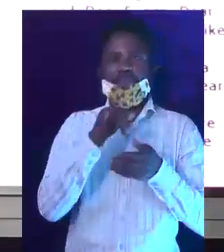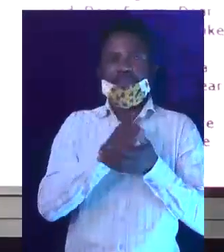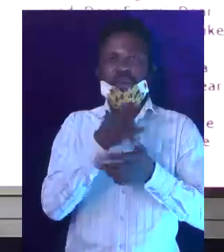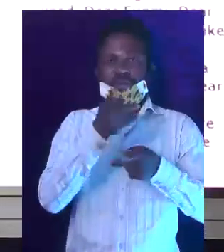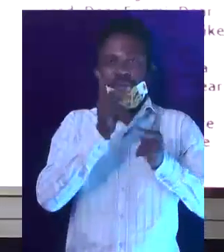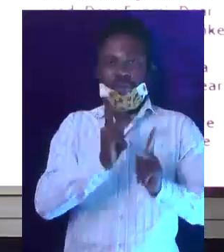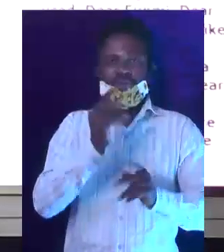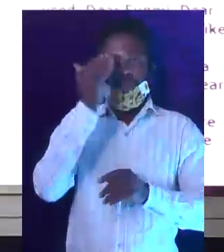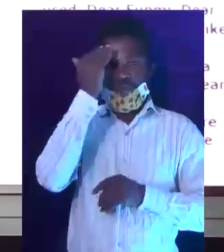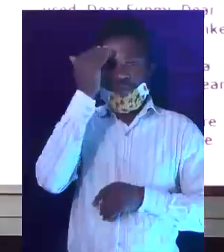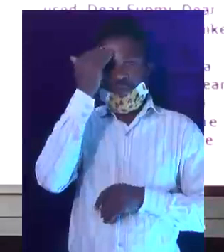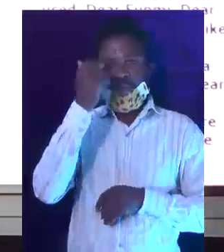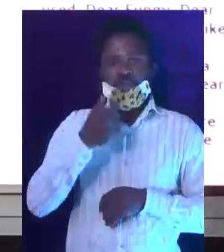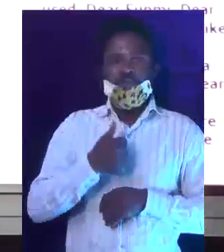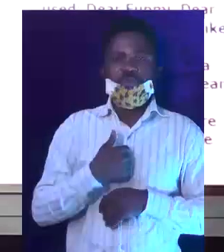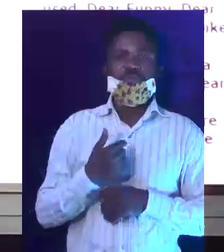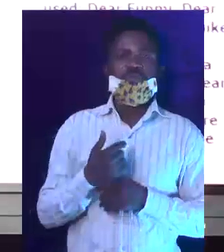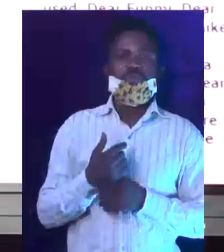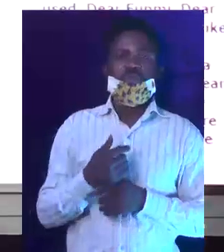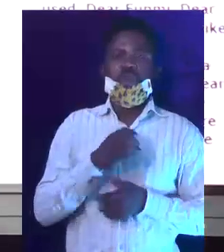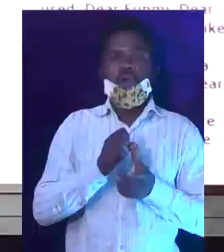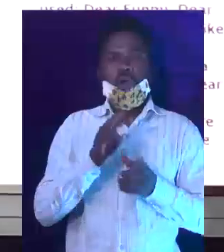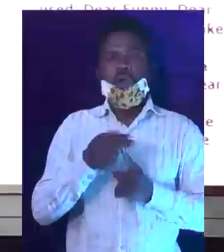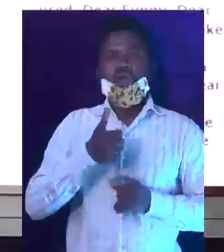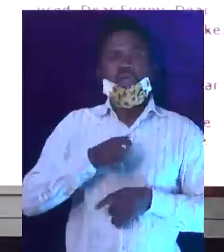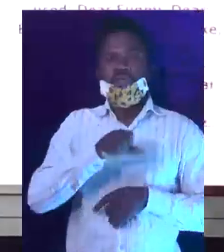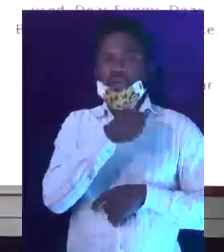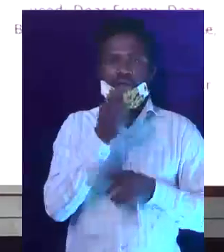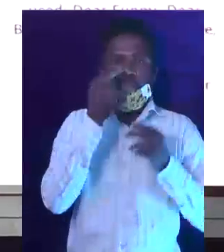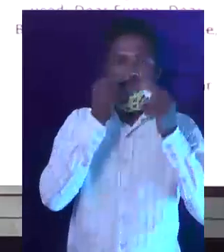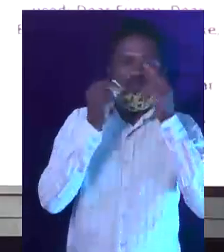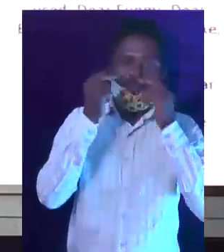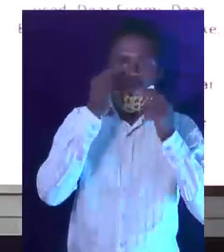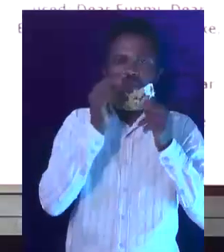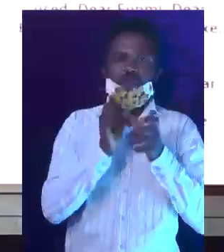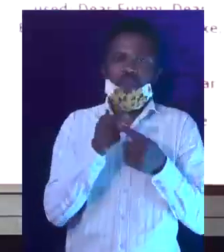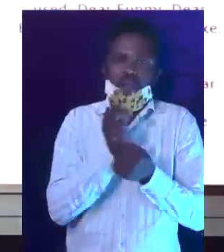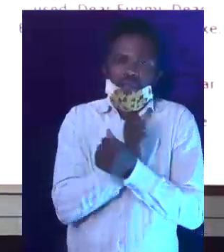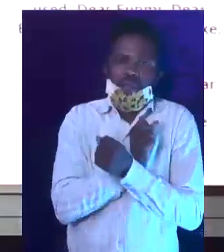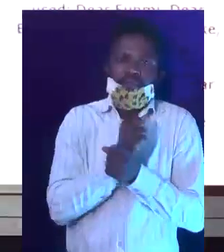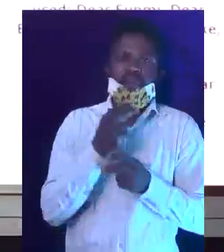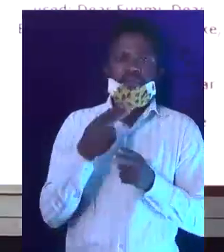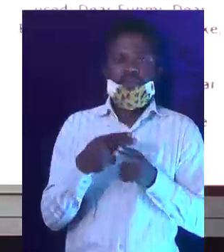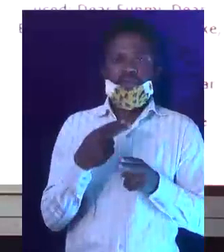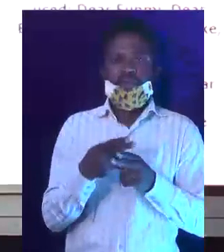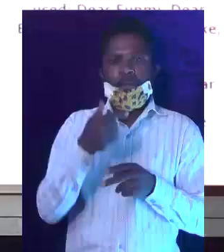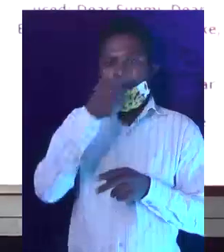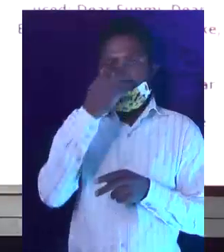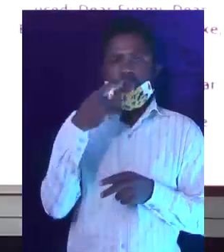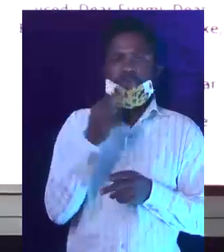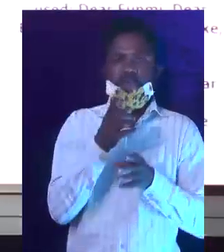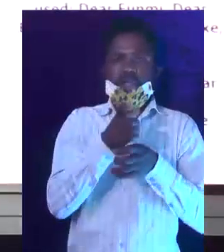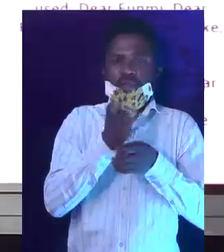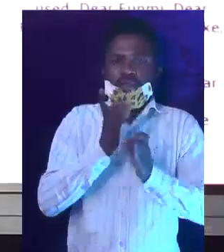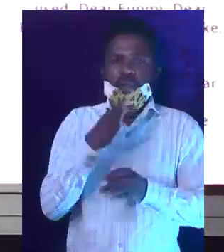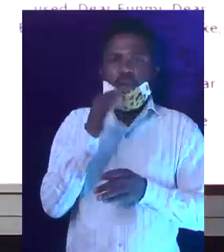that you know me to bear. Then, or any other pet name, because the receiver knows